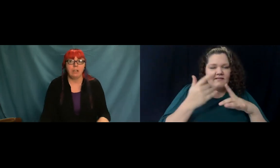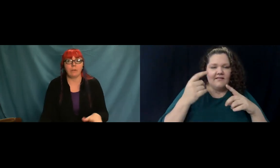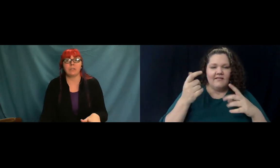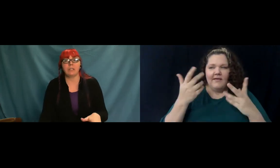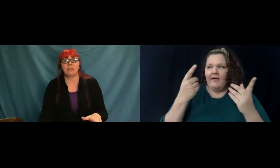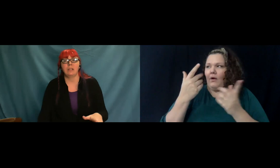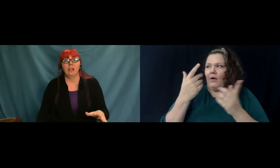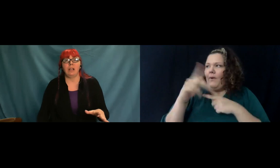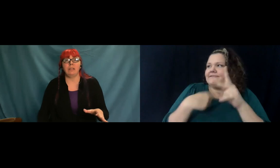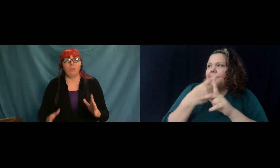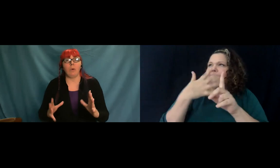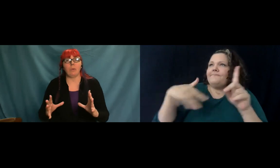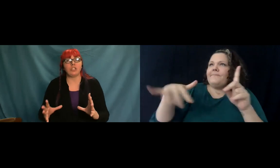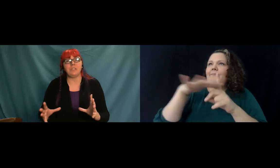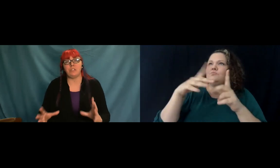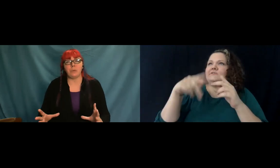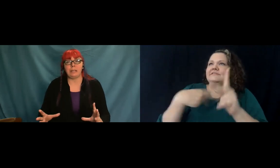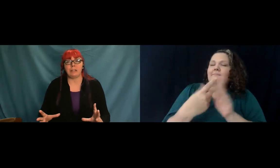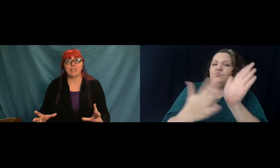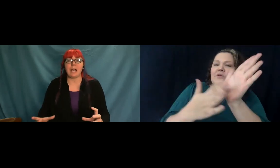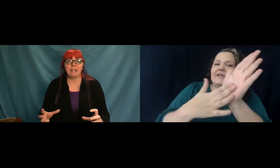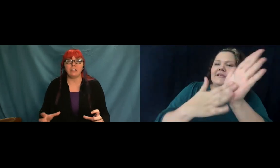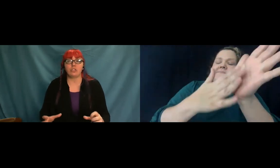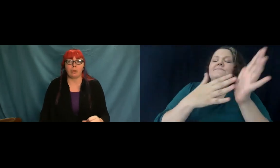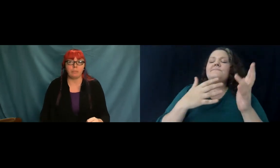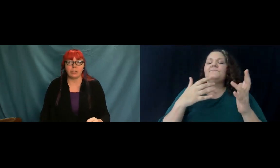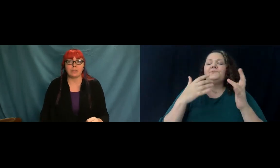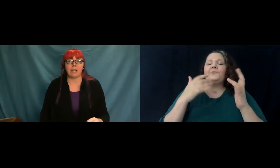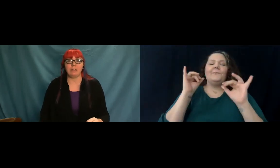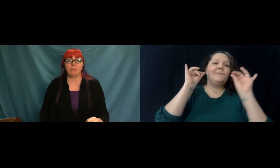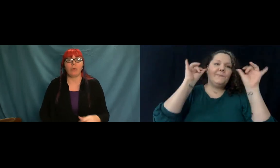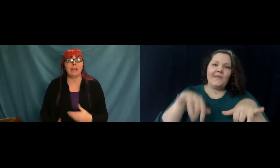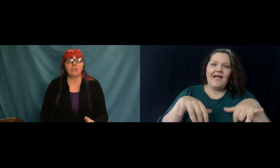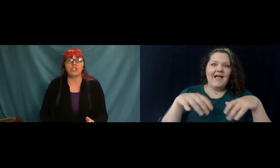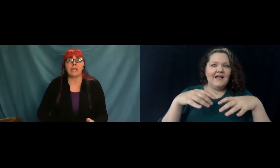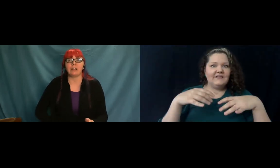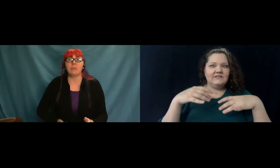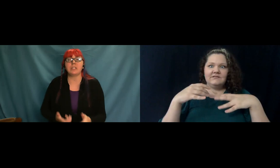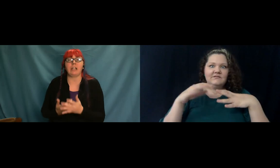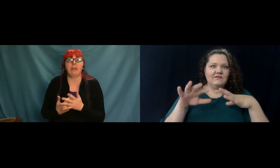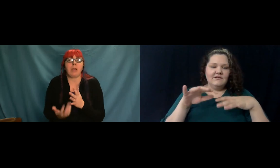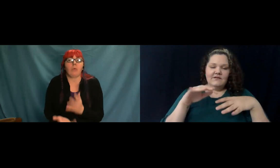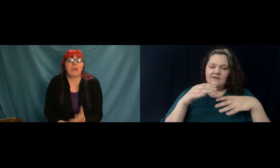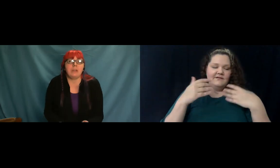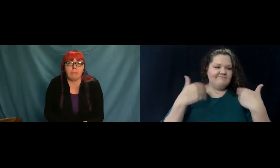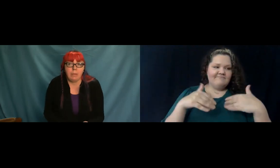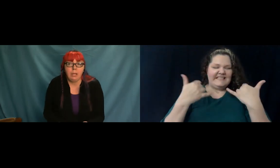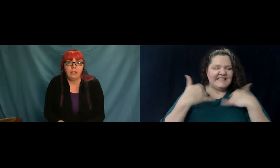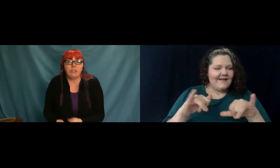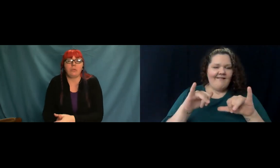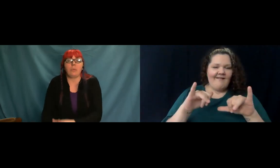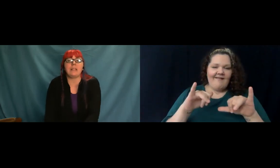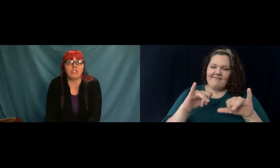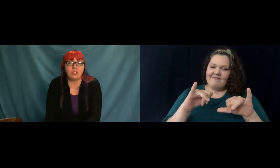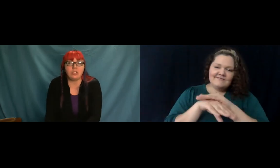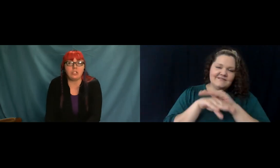notes versus what she's doing. And she's adding descriptors and more energy and almost like a rhythm